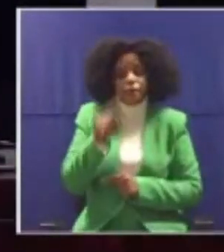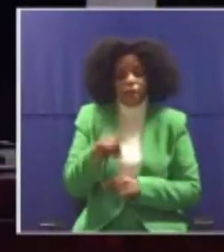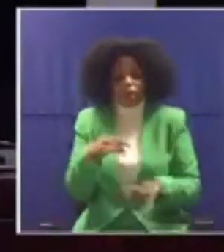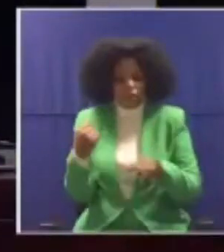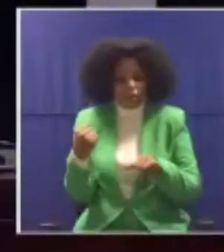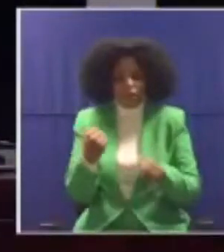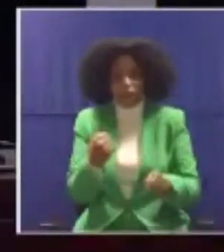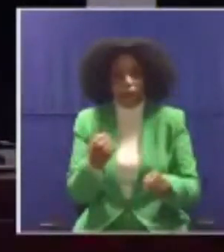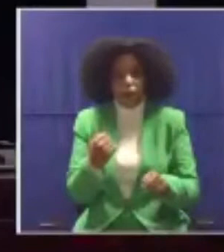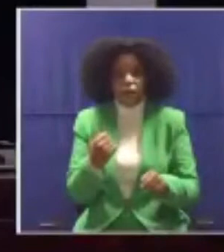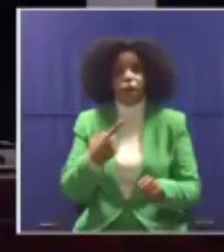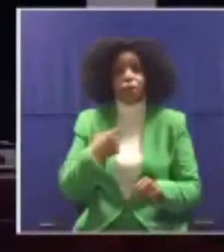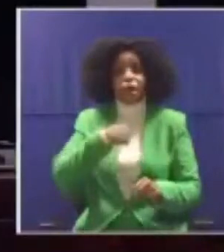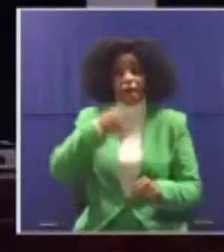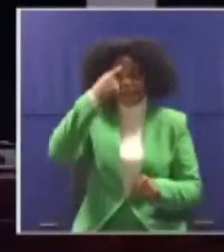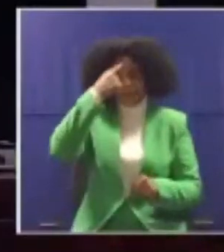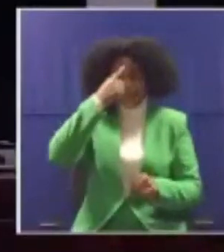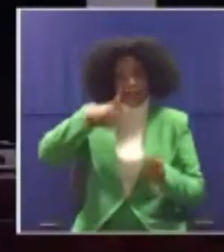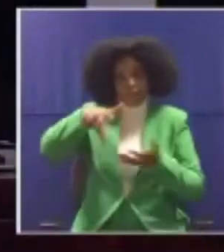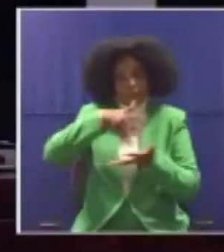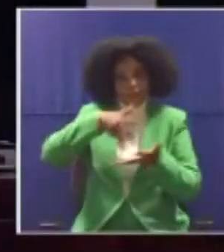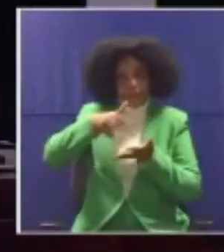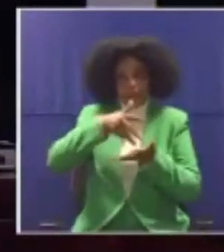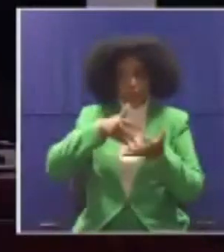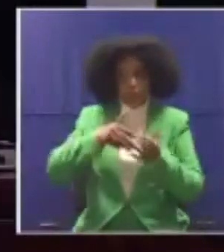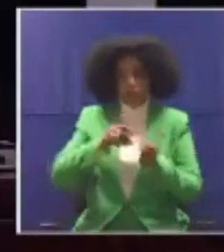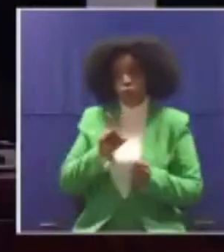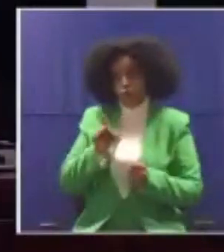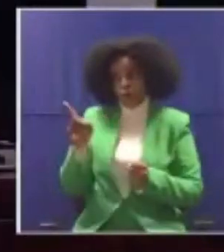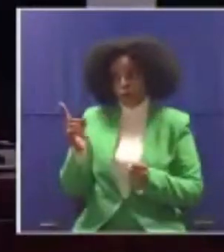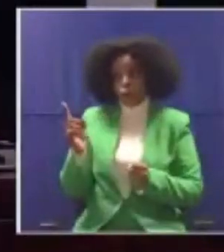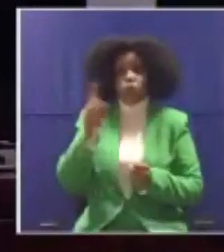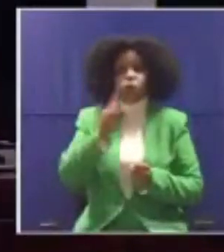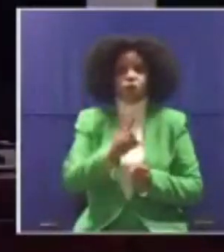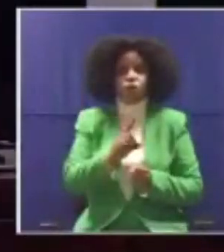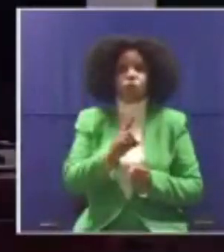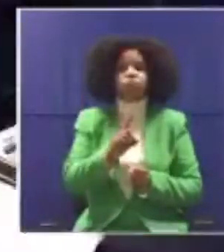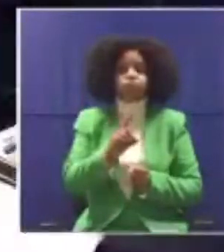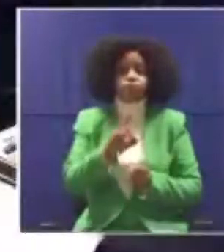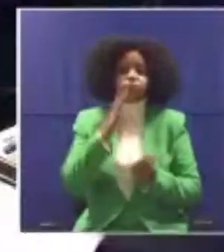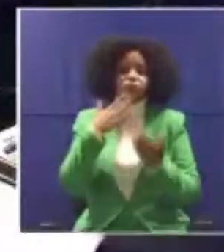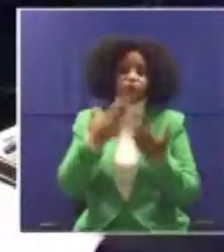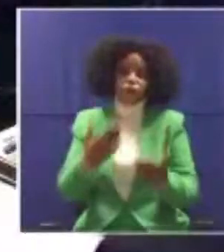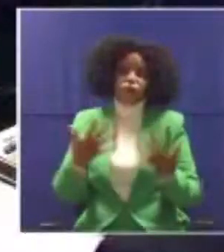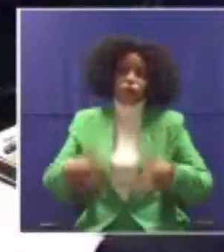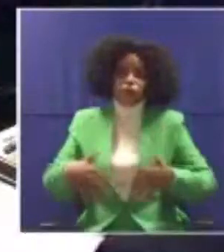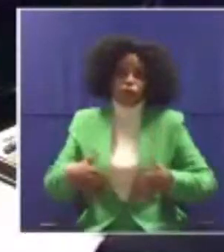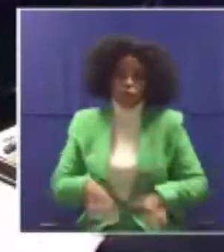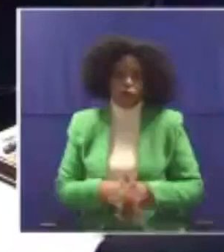that dialogue. Yeah, yes, thank you very much. Thank you, Deputy President.